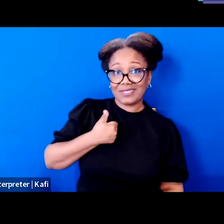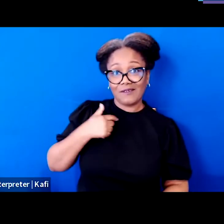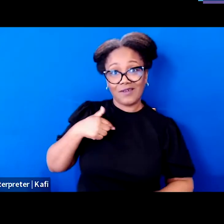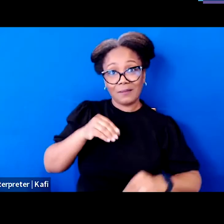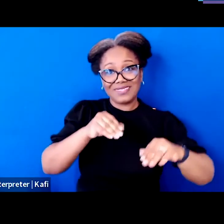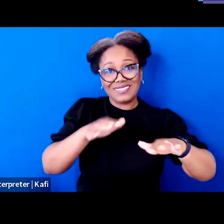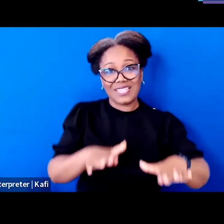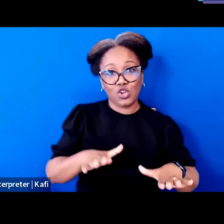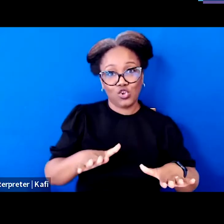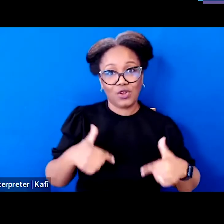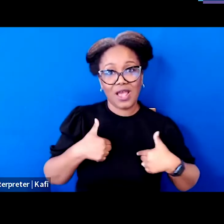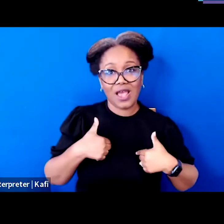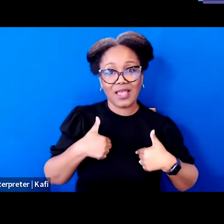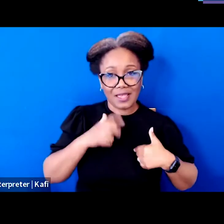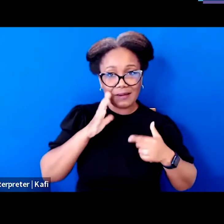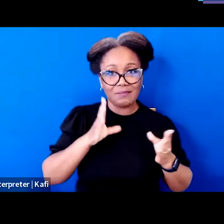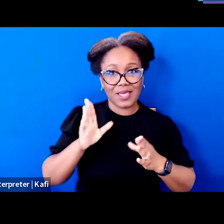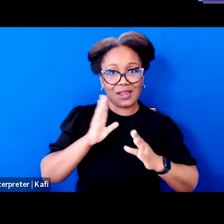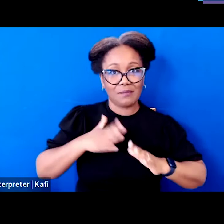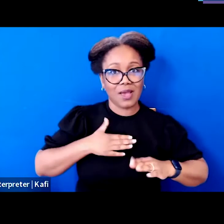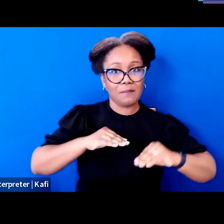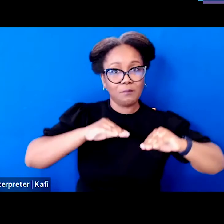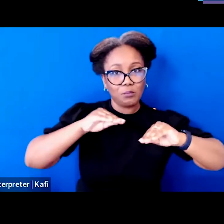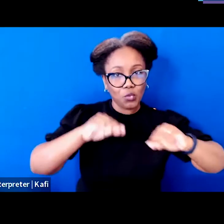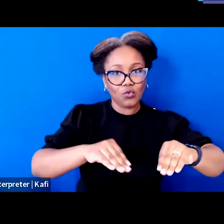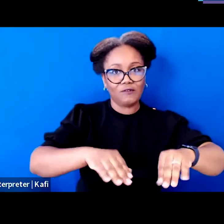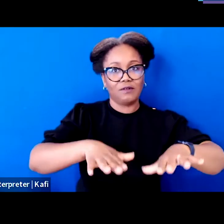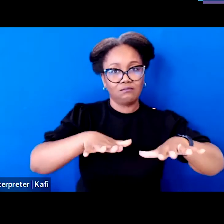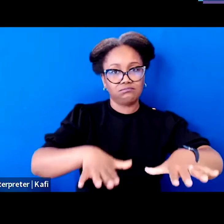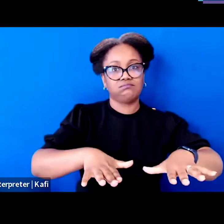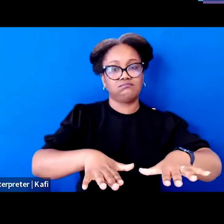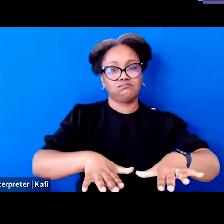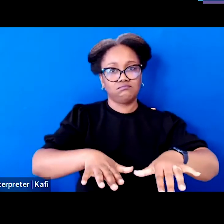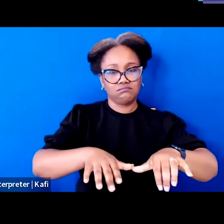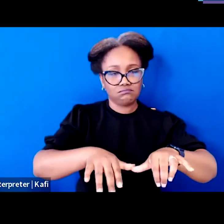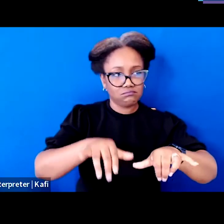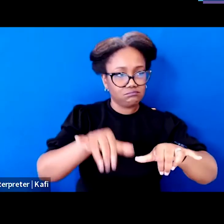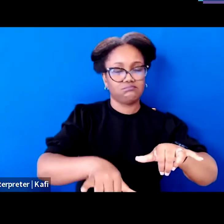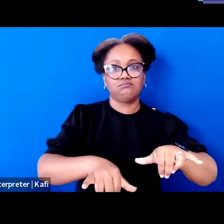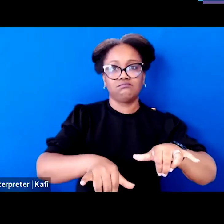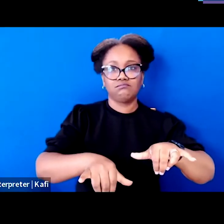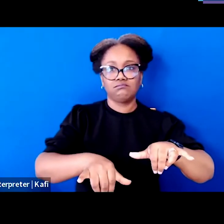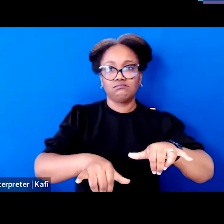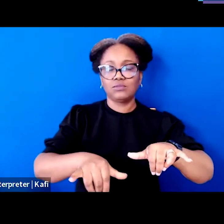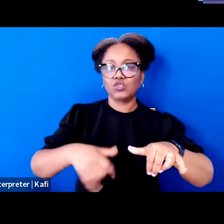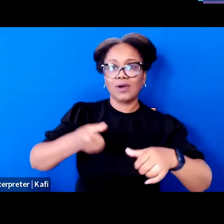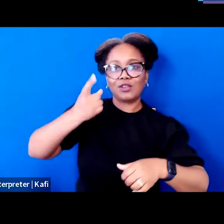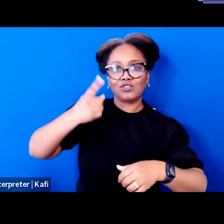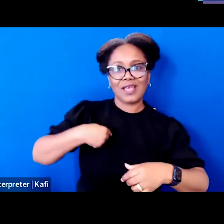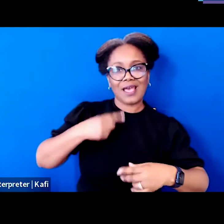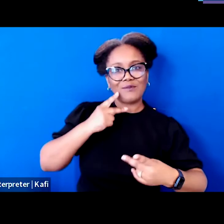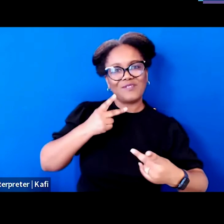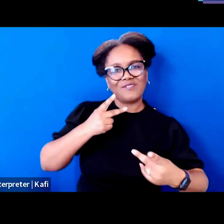time here, but as a guest, I understand that it is time for me to leave and